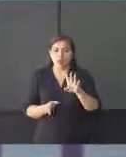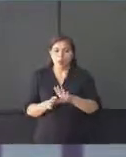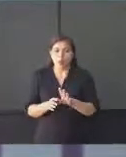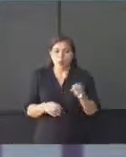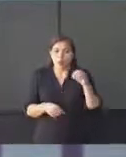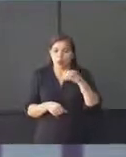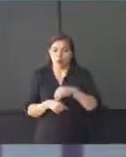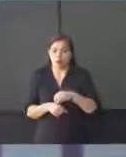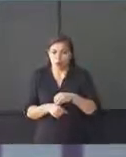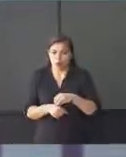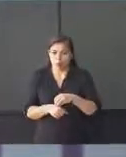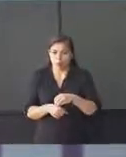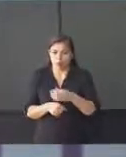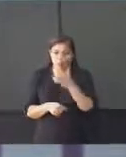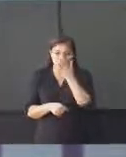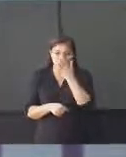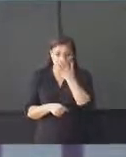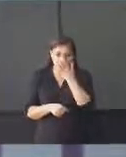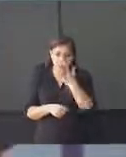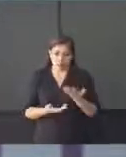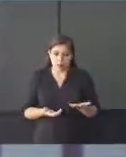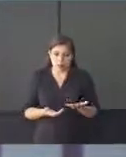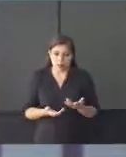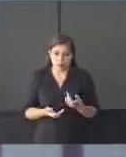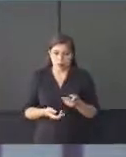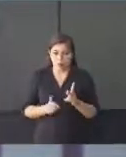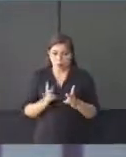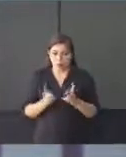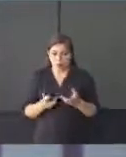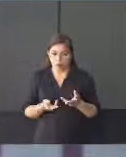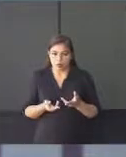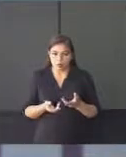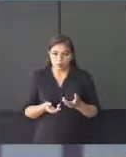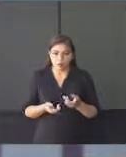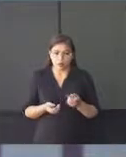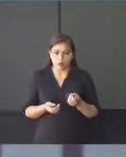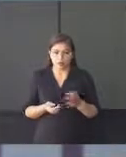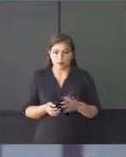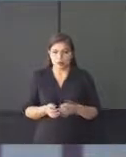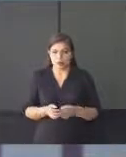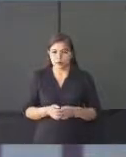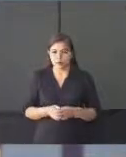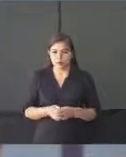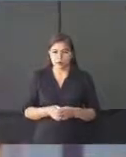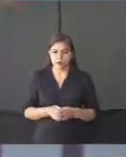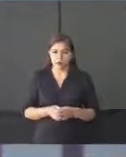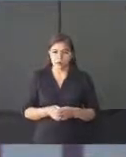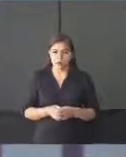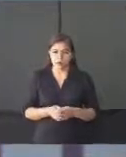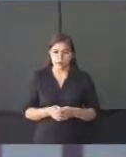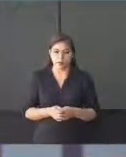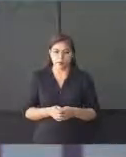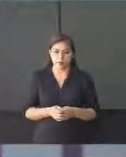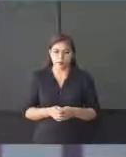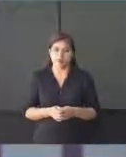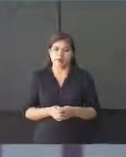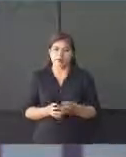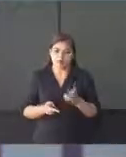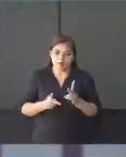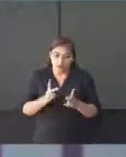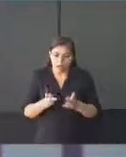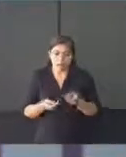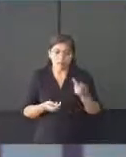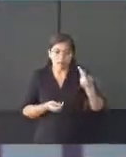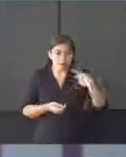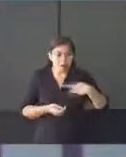2012, the Posifini law. We talked about Trump and Bolsonaro. We talked